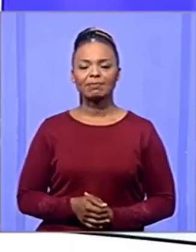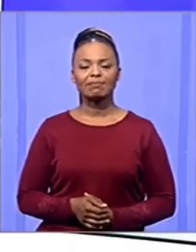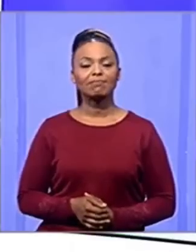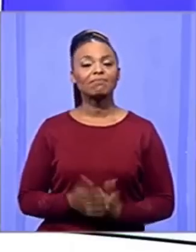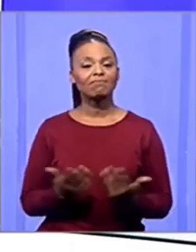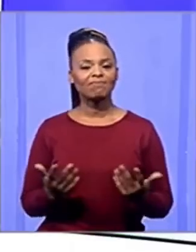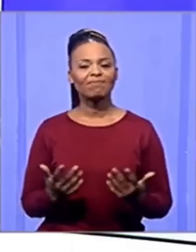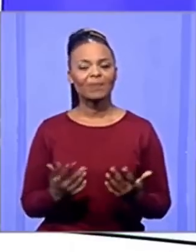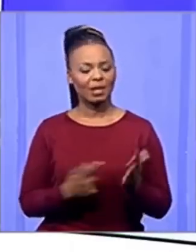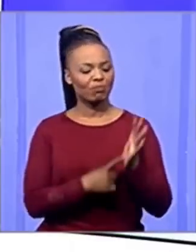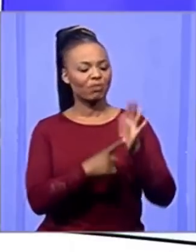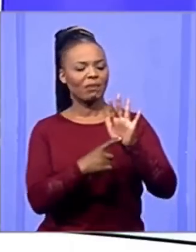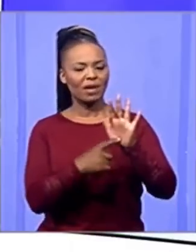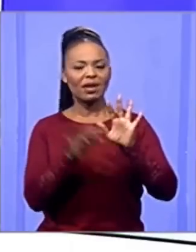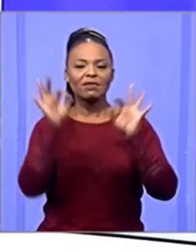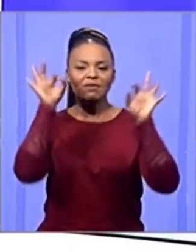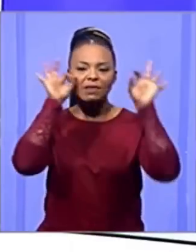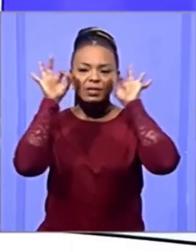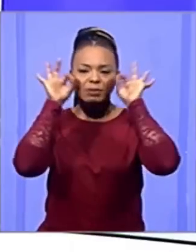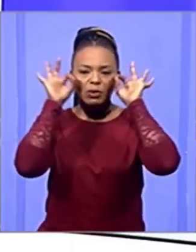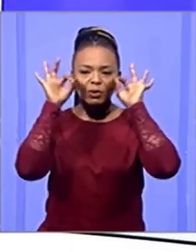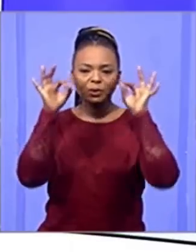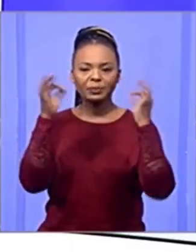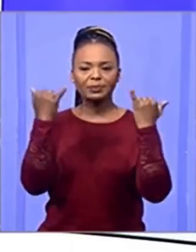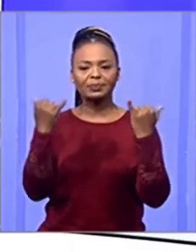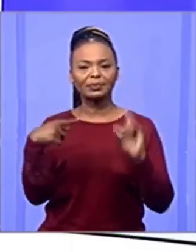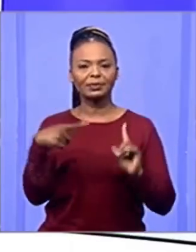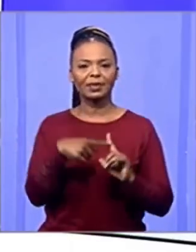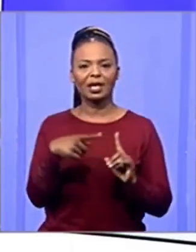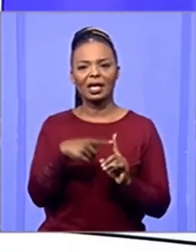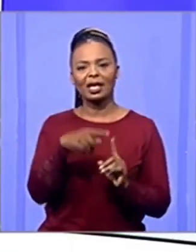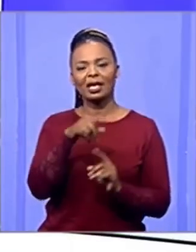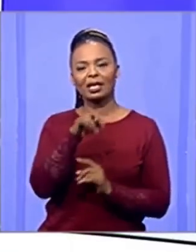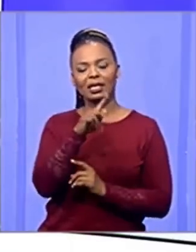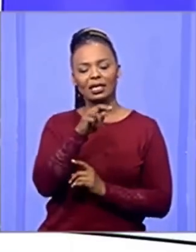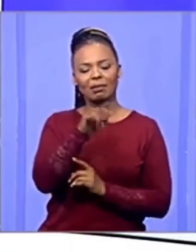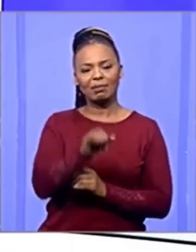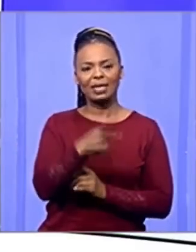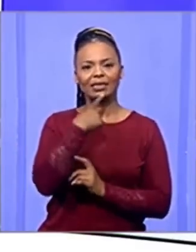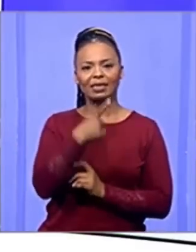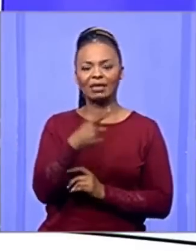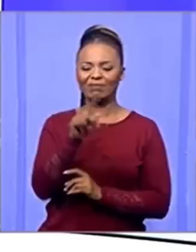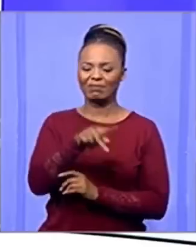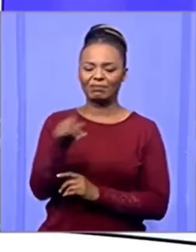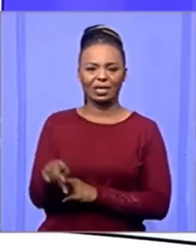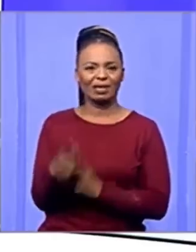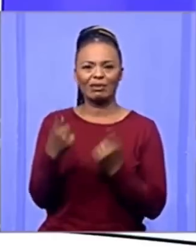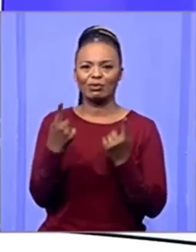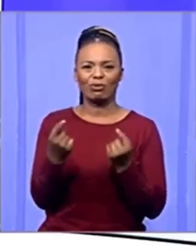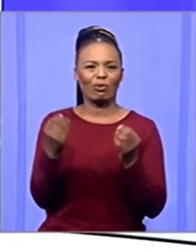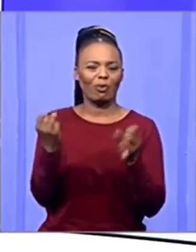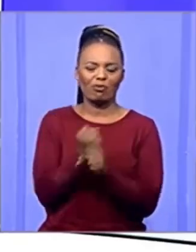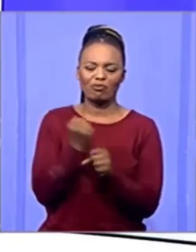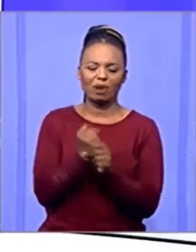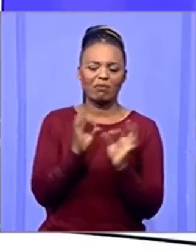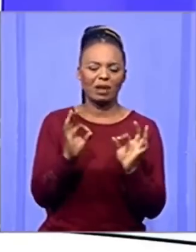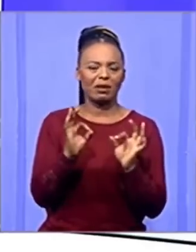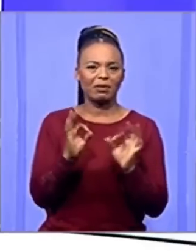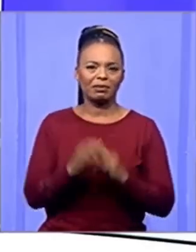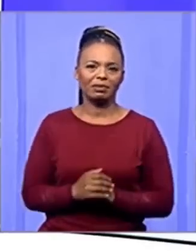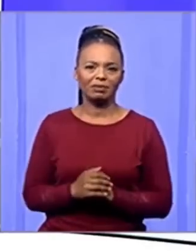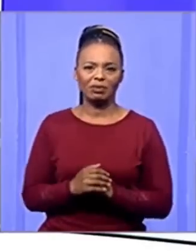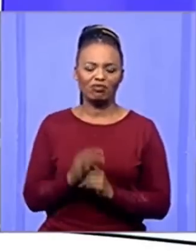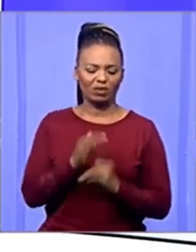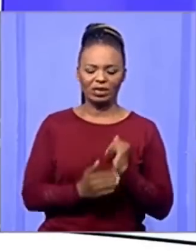Molaetsa e ngotsweng yona molaetsa o tswang Facebook wa Sediso Khiba yena o re advocate Mkhwebane ha o letho leo a le entseng o ne a itshireletsa ka boyena e